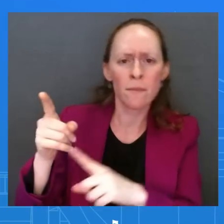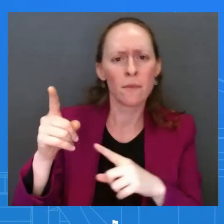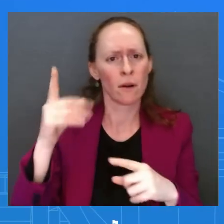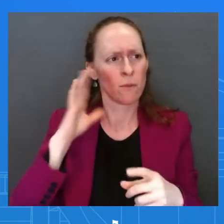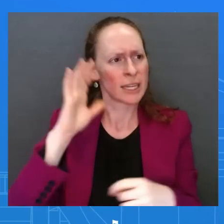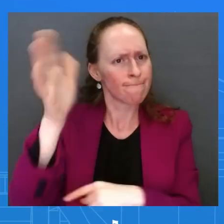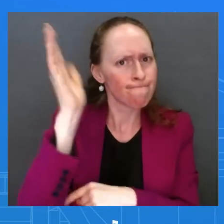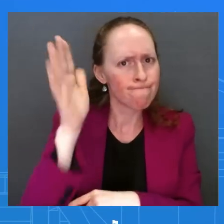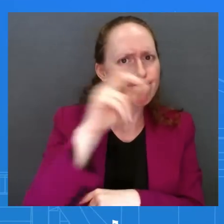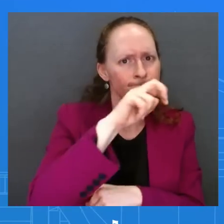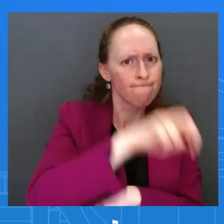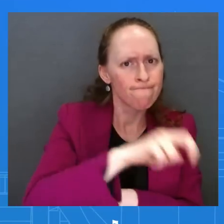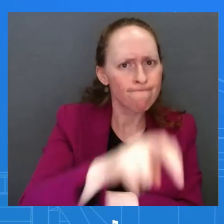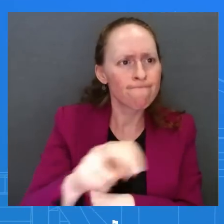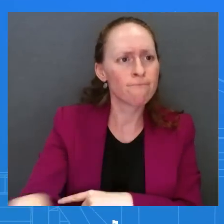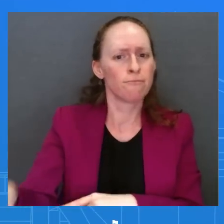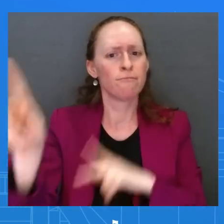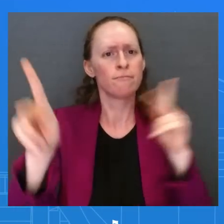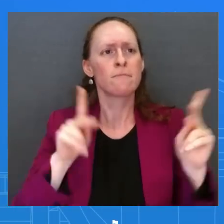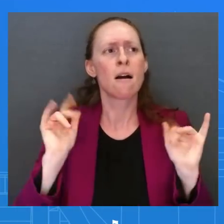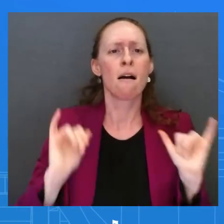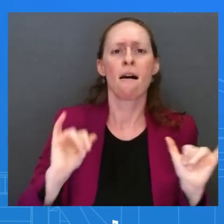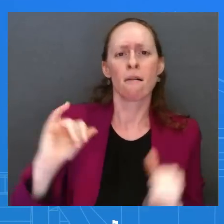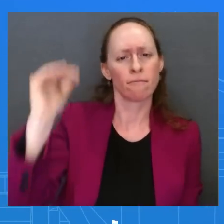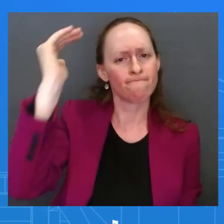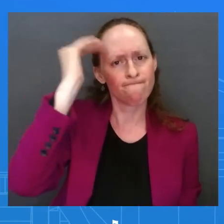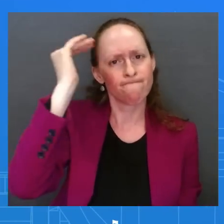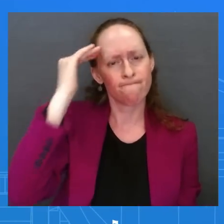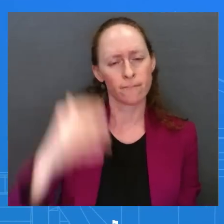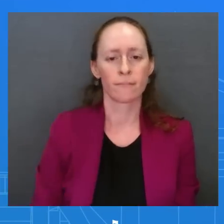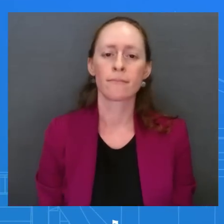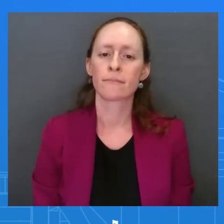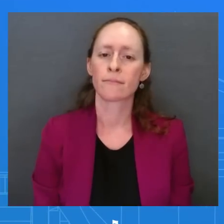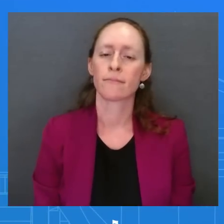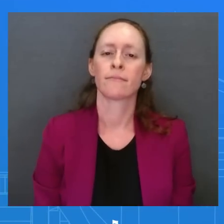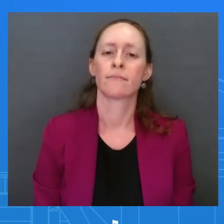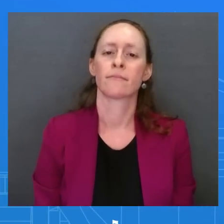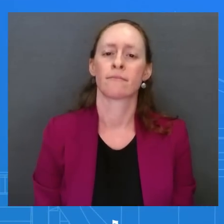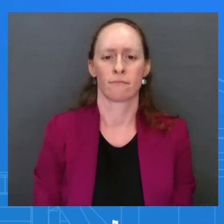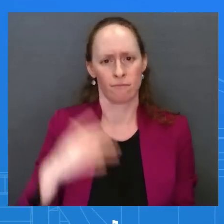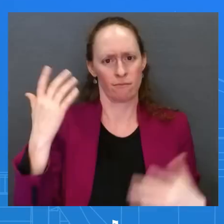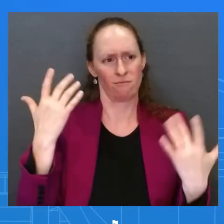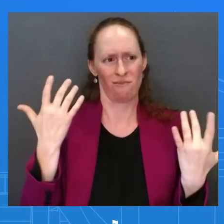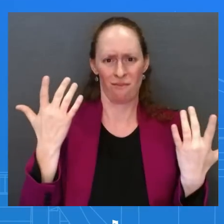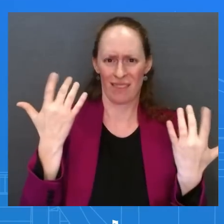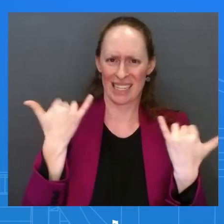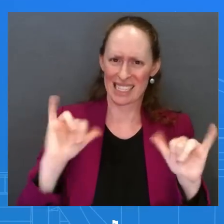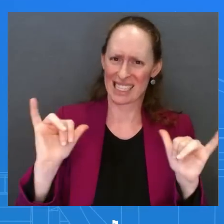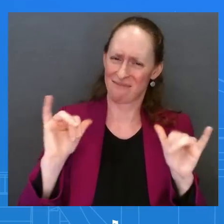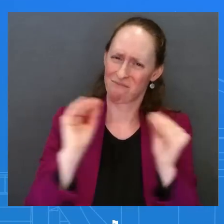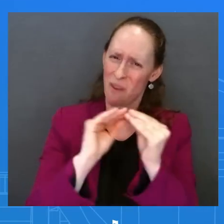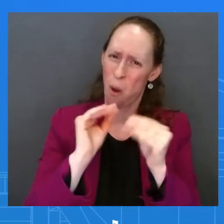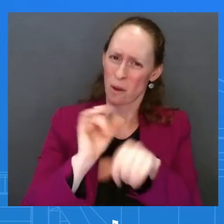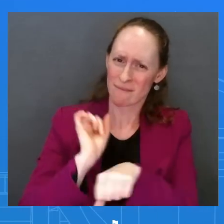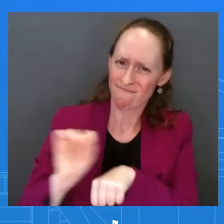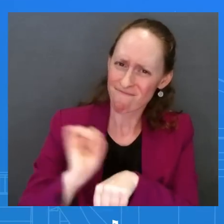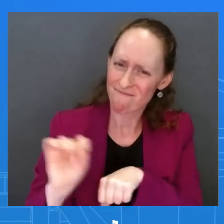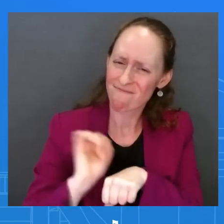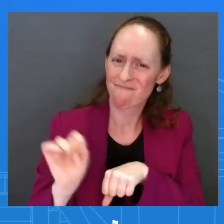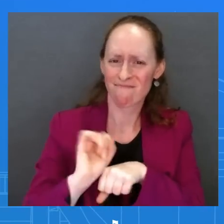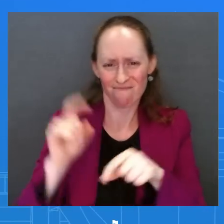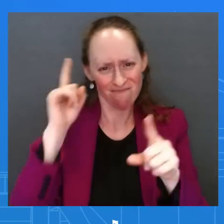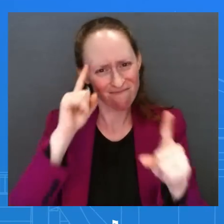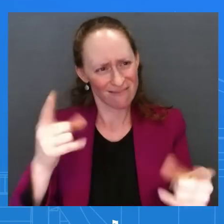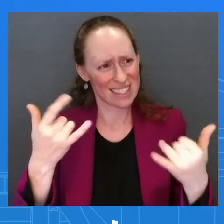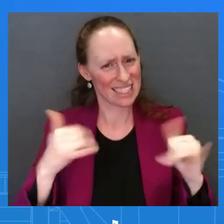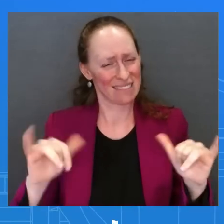president believes that we have a lot of work to do for the American people, that this is the priorities of the American people, making sure we continue to build on